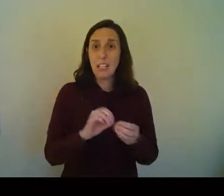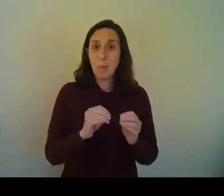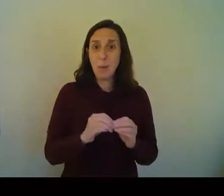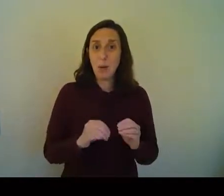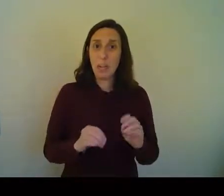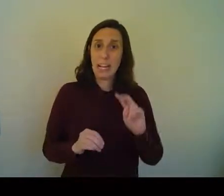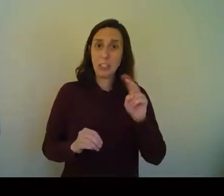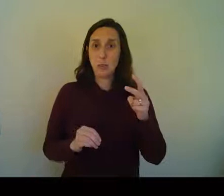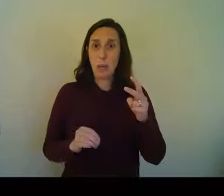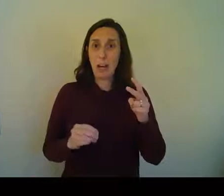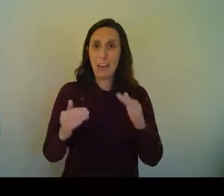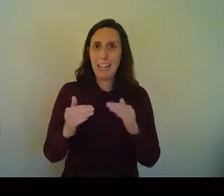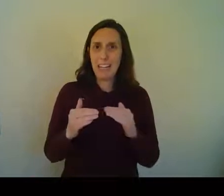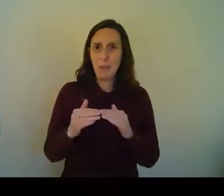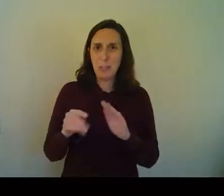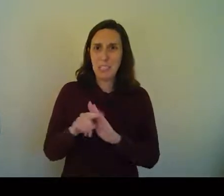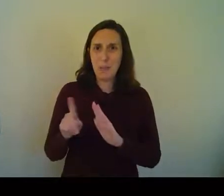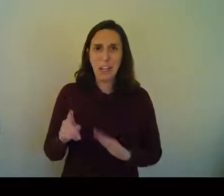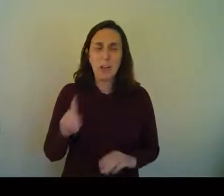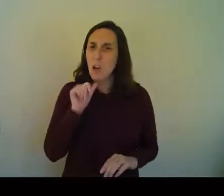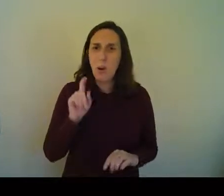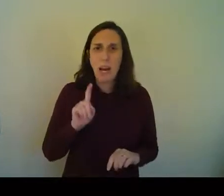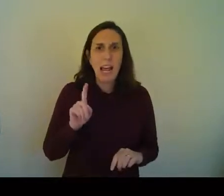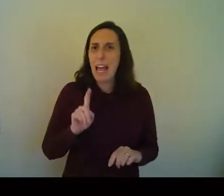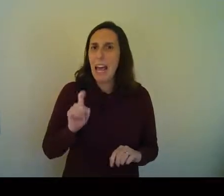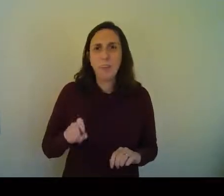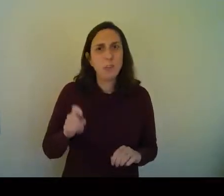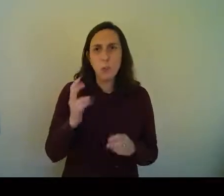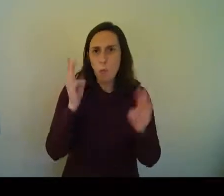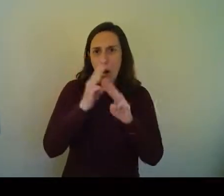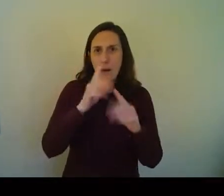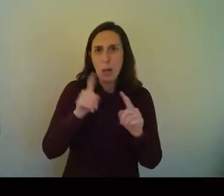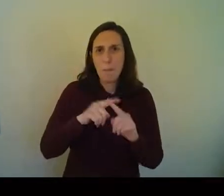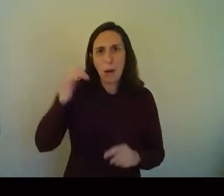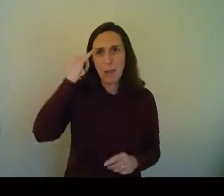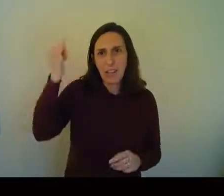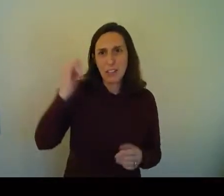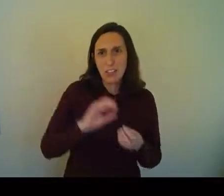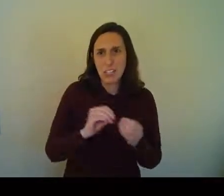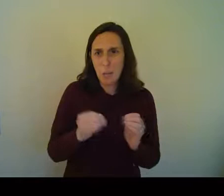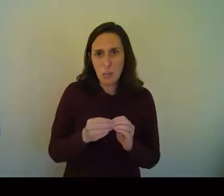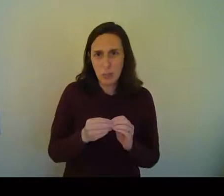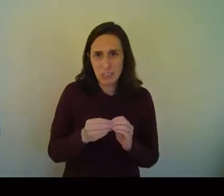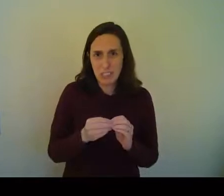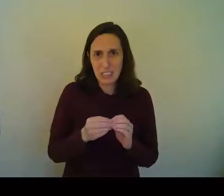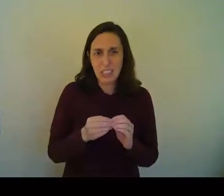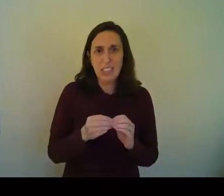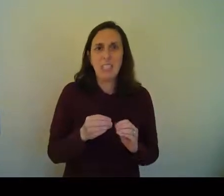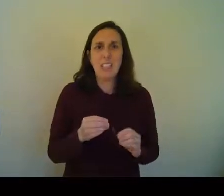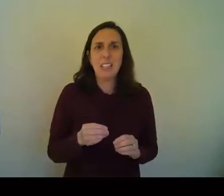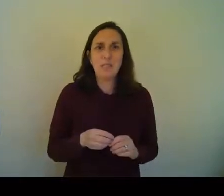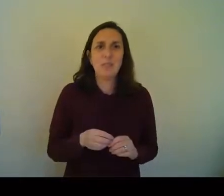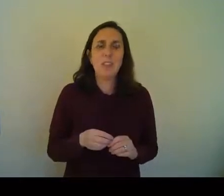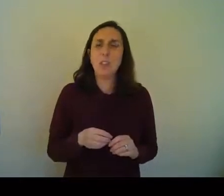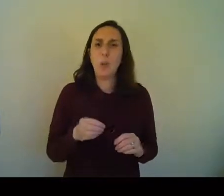-1. We don't have to worry about the imaginary numbers when we're doing our domain restrictions because we're drawing from real numbers. So there's no restriction,